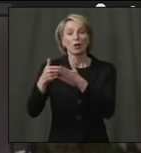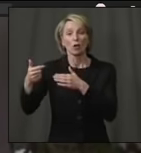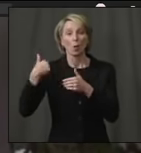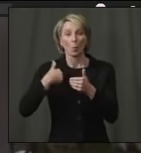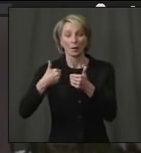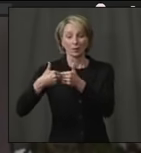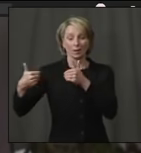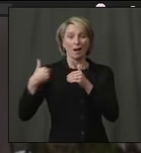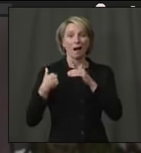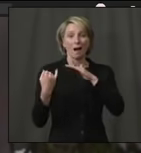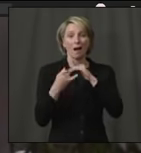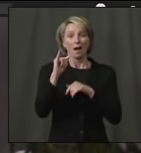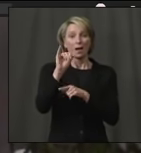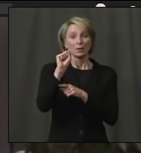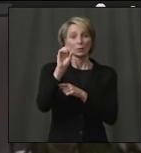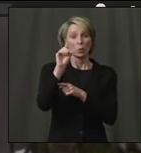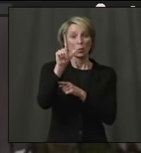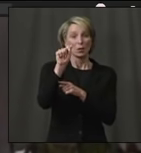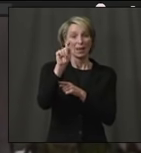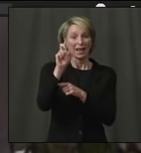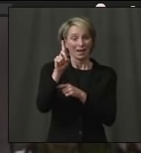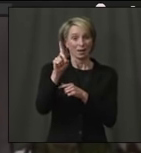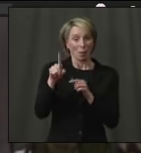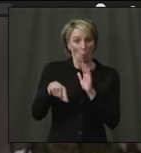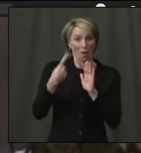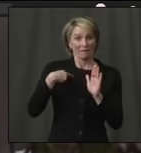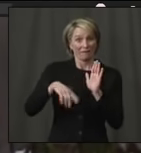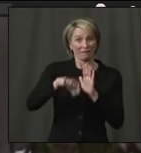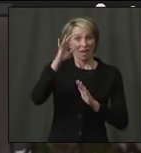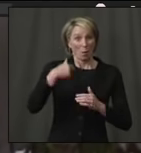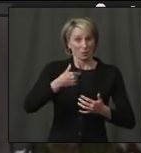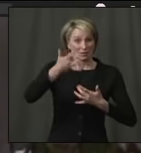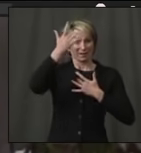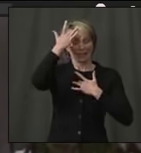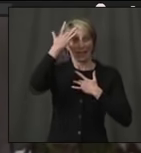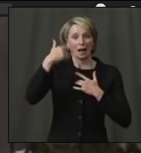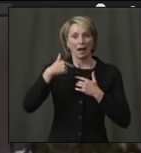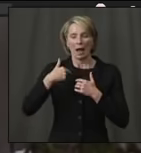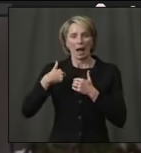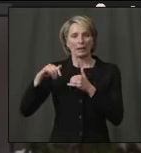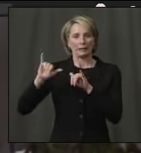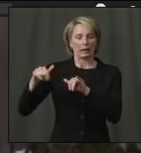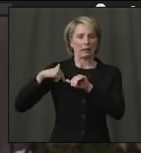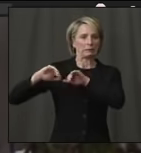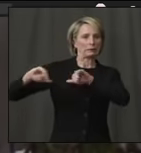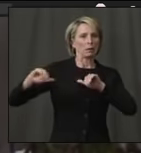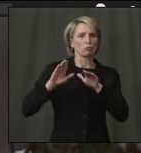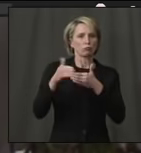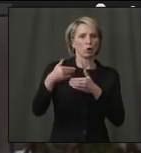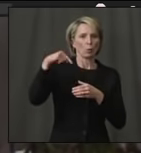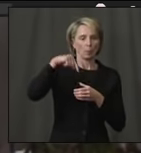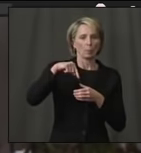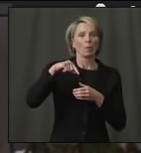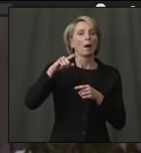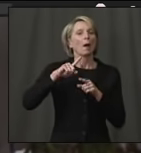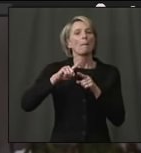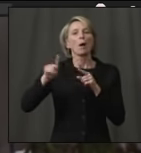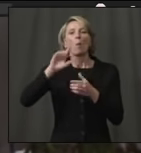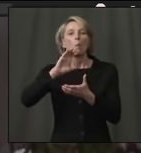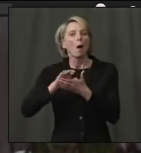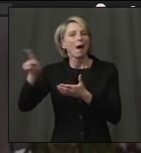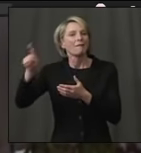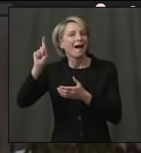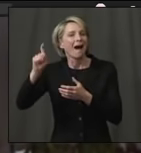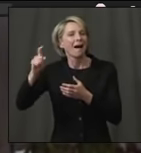she had to come in and check on me. Very concerned of catching it. She did have 2 days of a very low-grade fever, dressed it